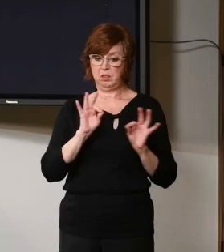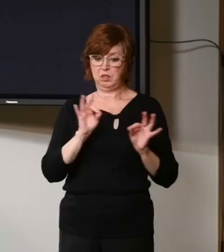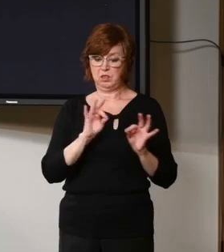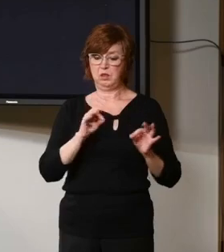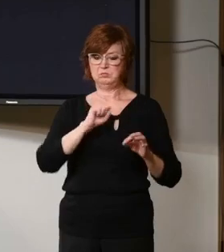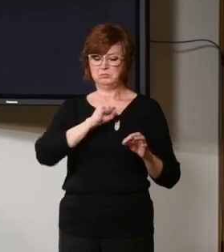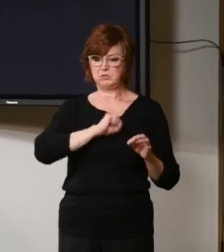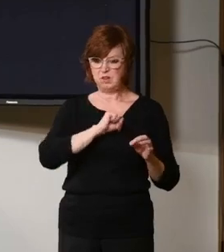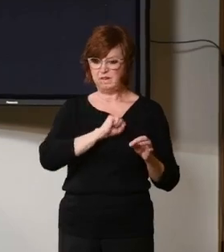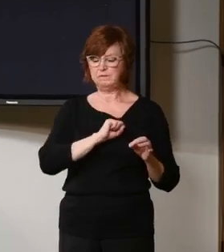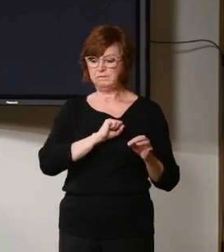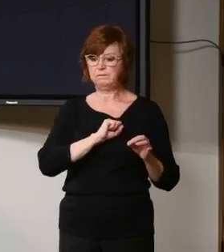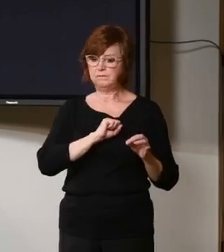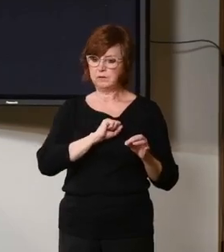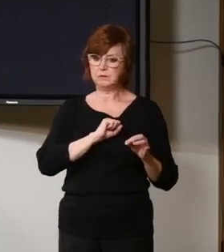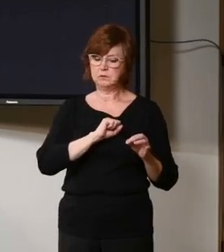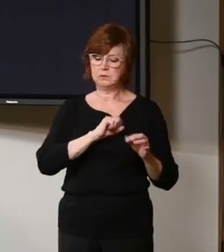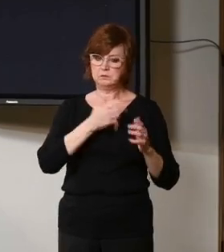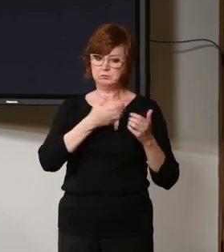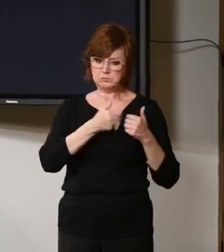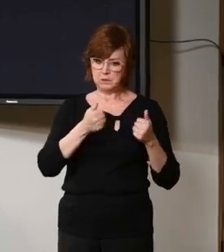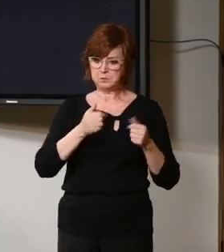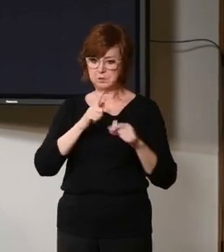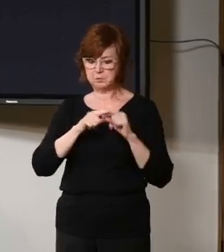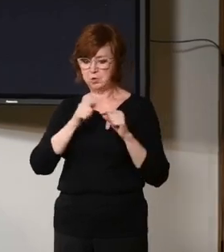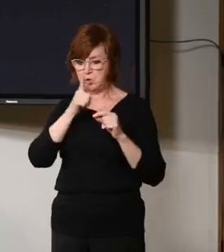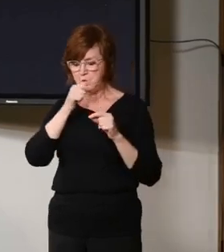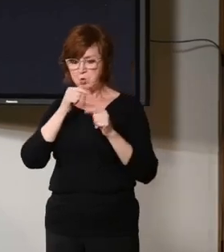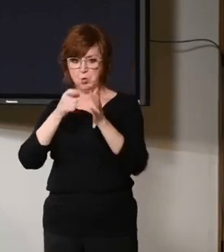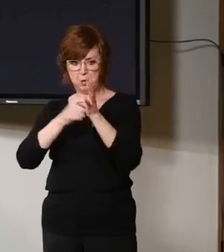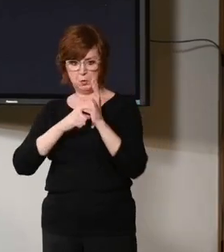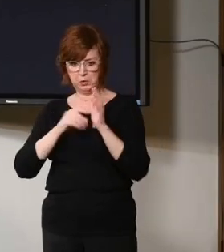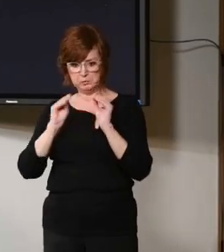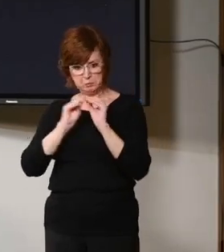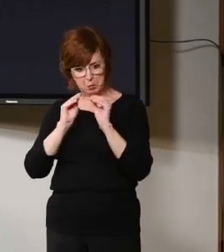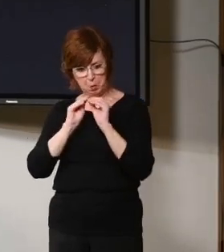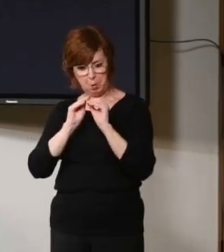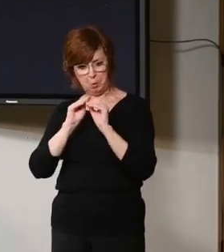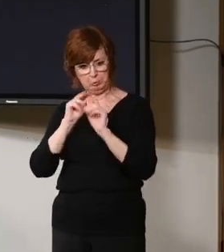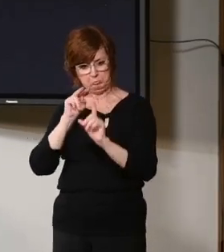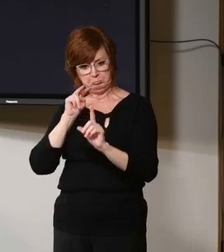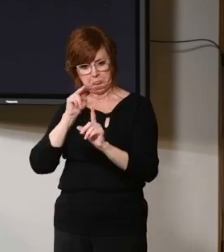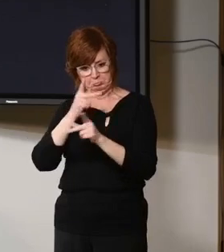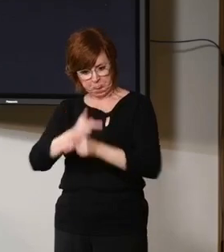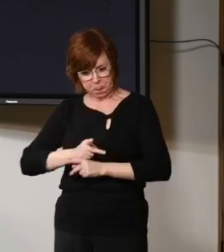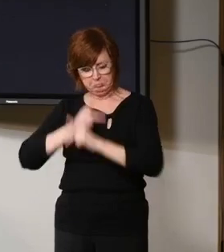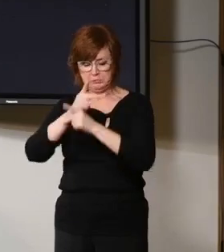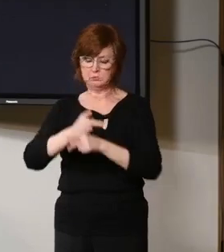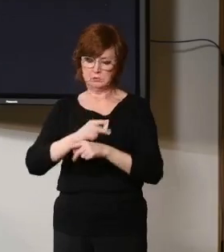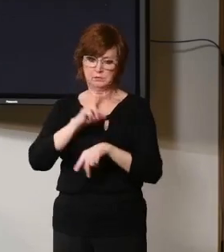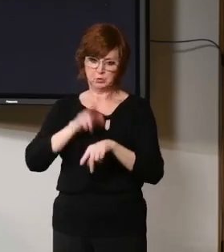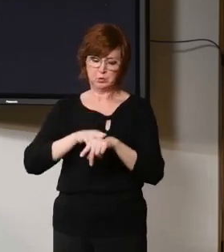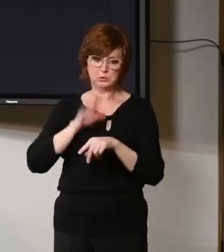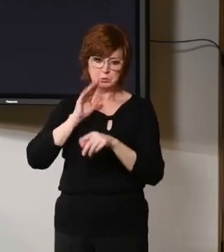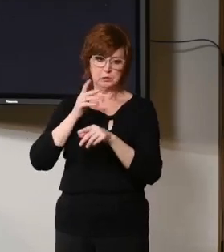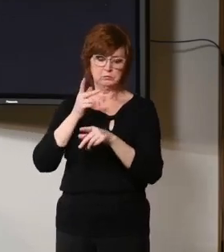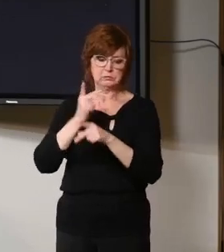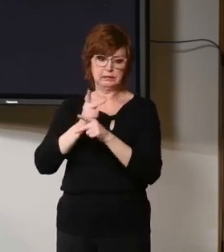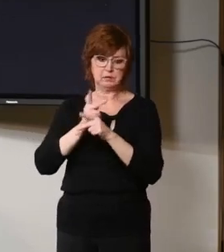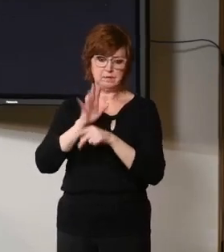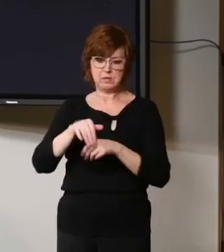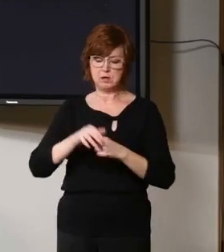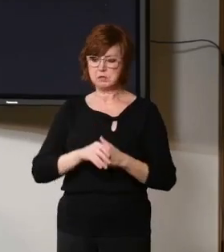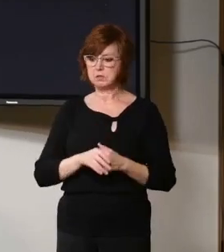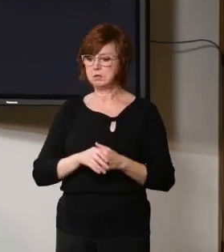will be arranged. So this is being managed in a very systematic way right now, and I would expect both the corrections